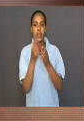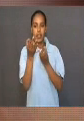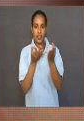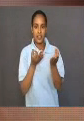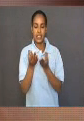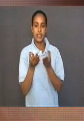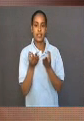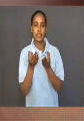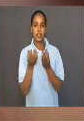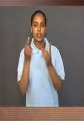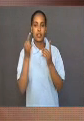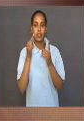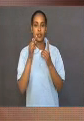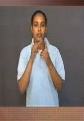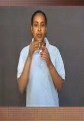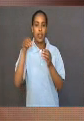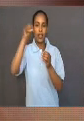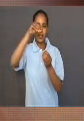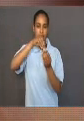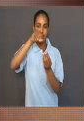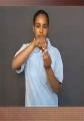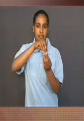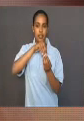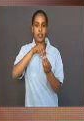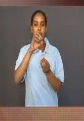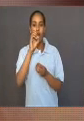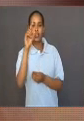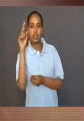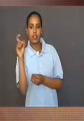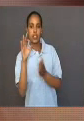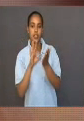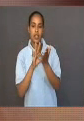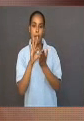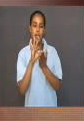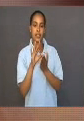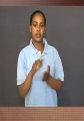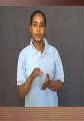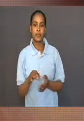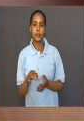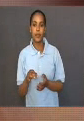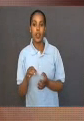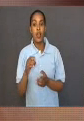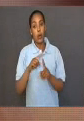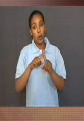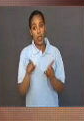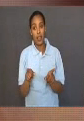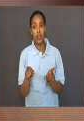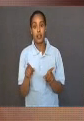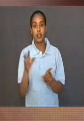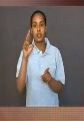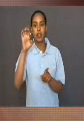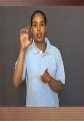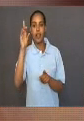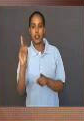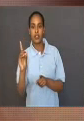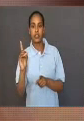an increase in oxidation number, while the reduction